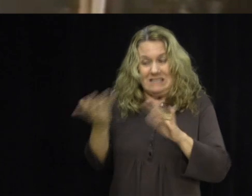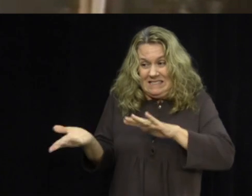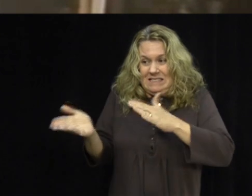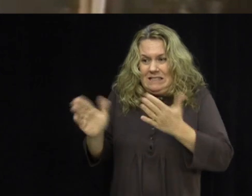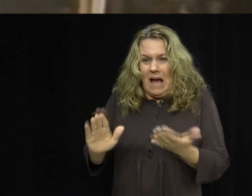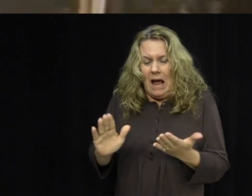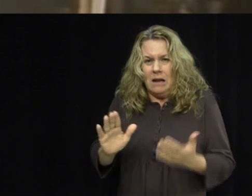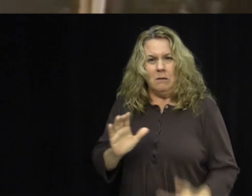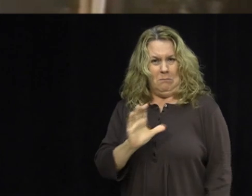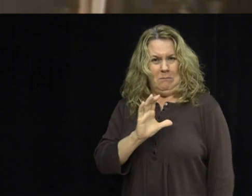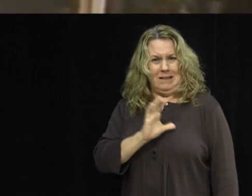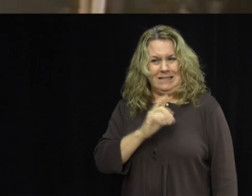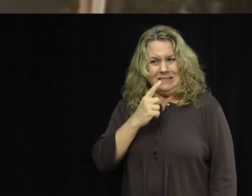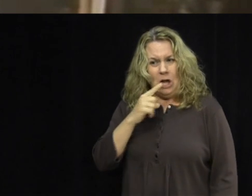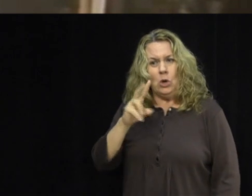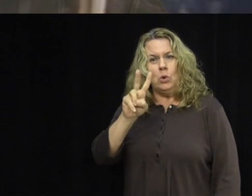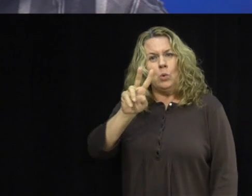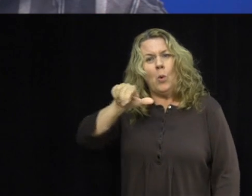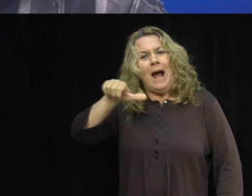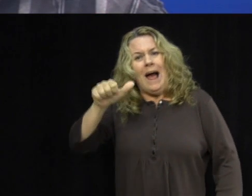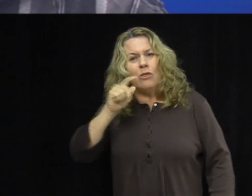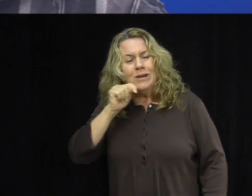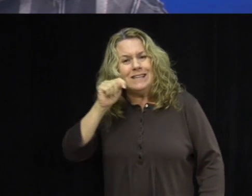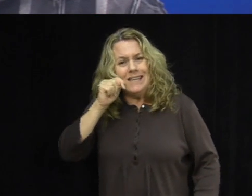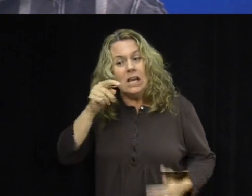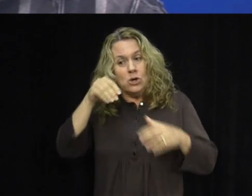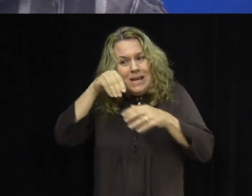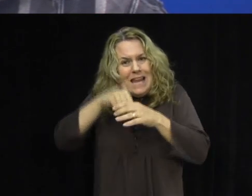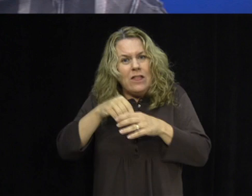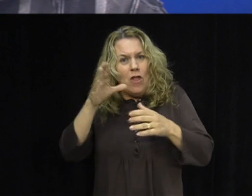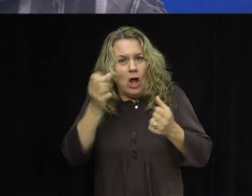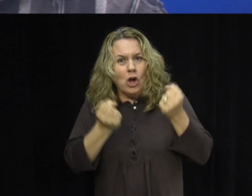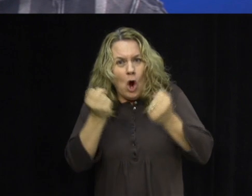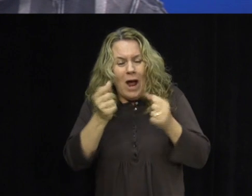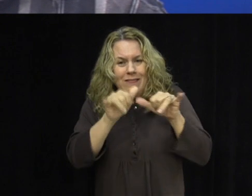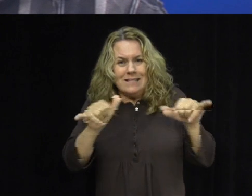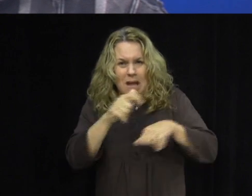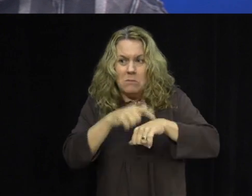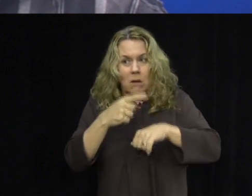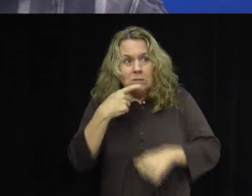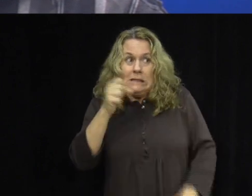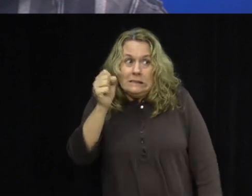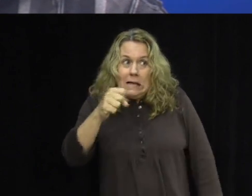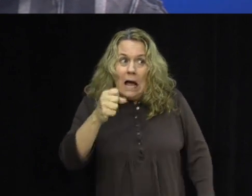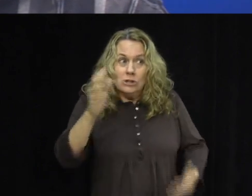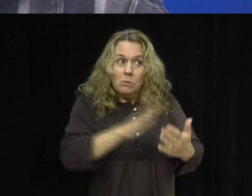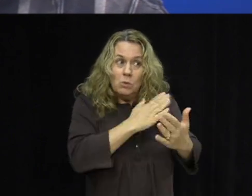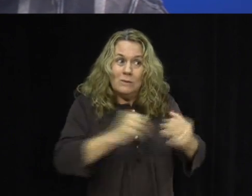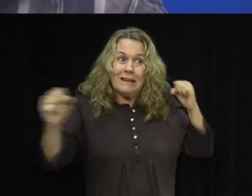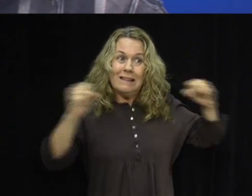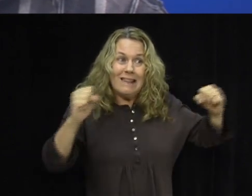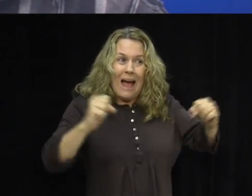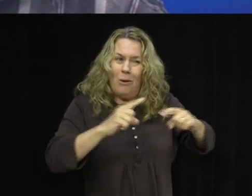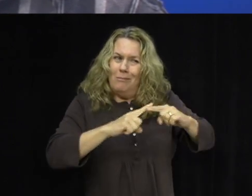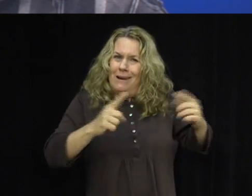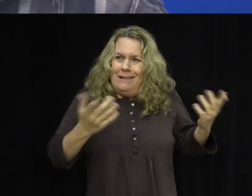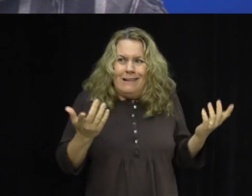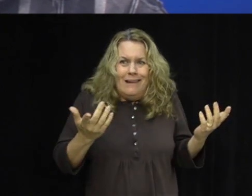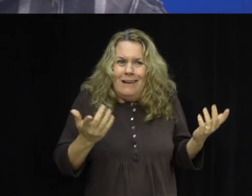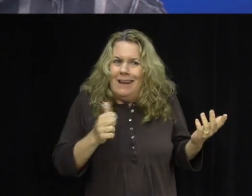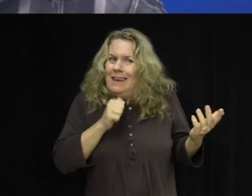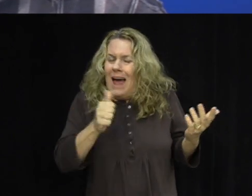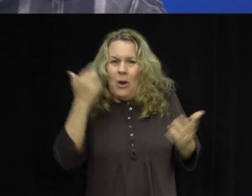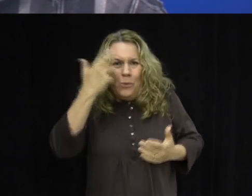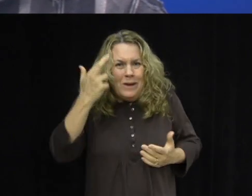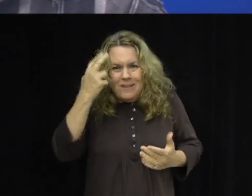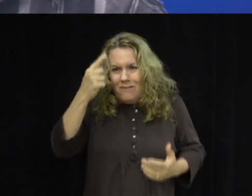teens in the car at the time. They admitted that the music was loud, but Jacksonville's chief of police said that that's no reason to open fire,